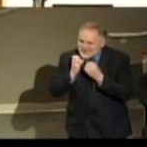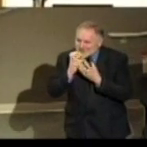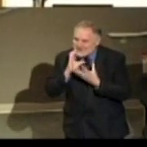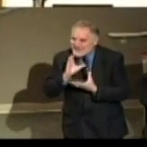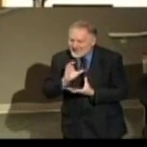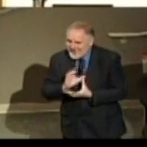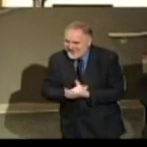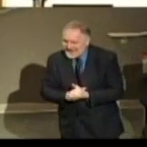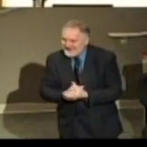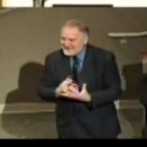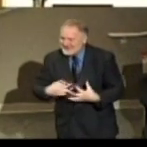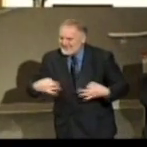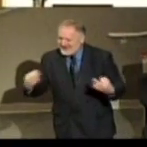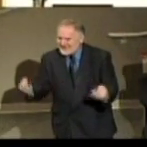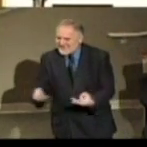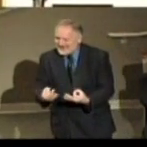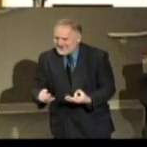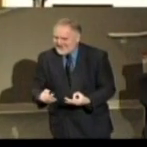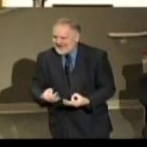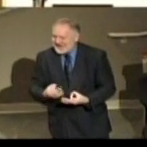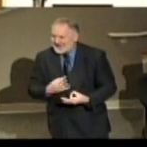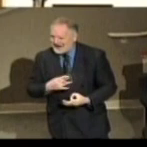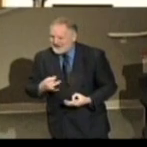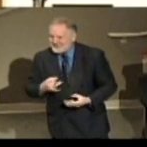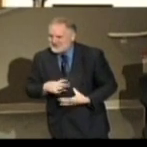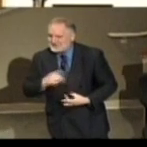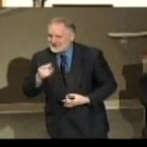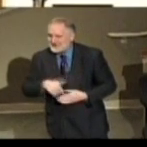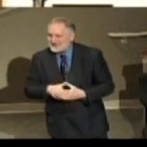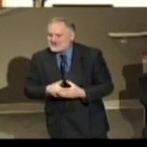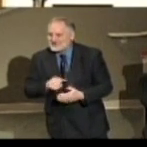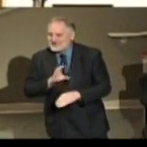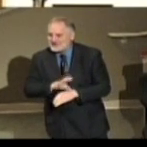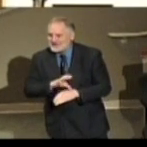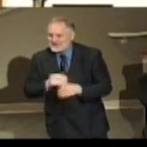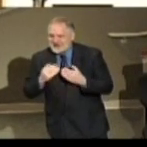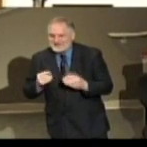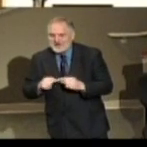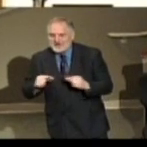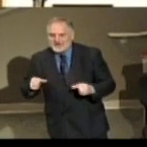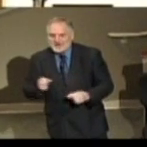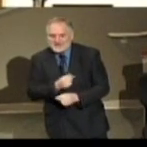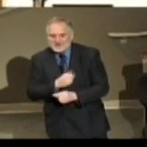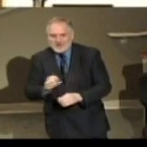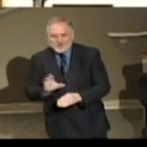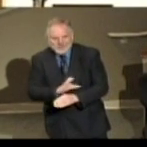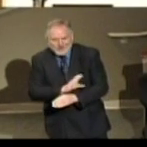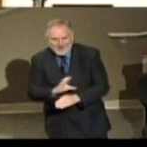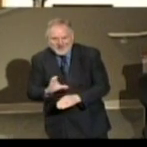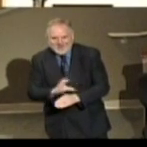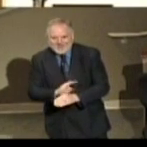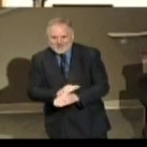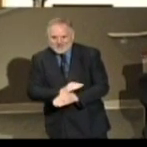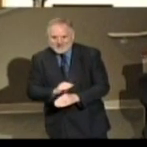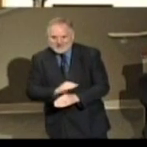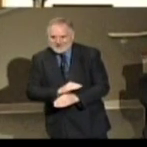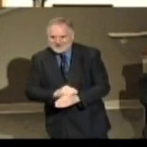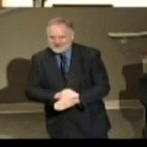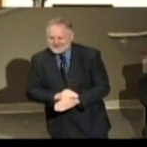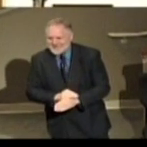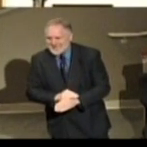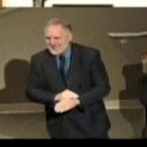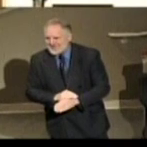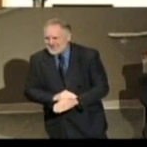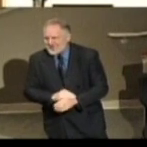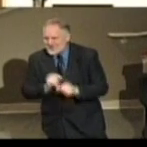family. I love the spirit in this church, and thank you for that great song the choir sang. That song, "My